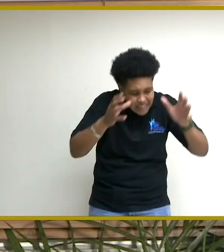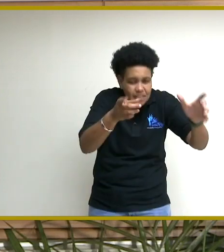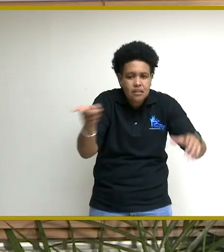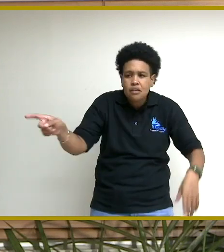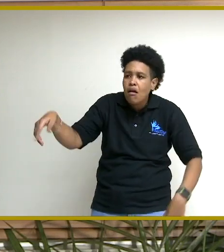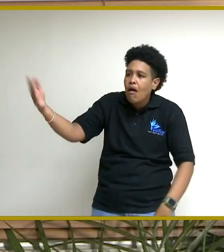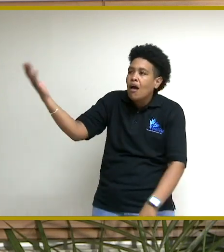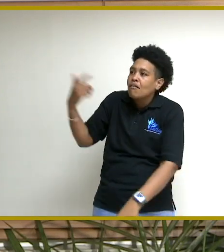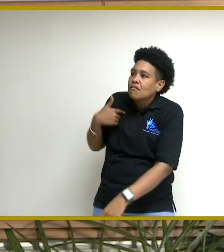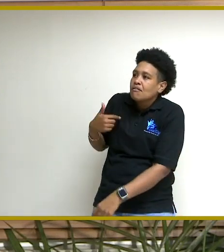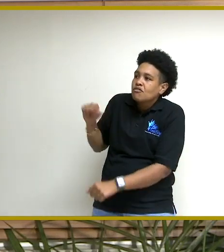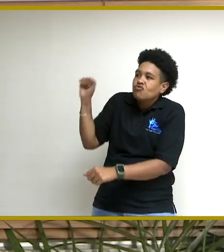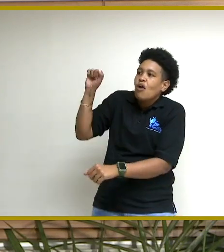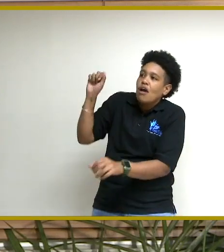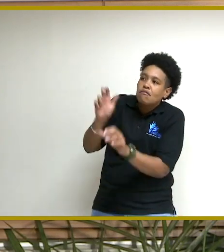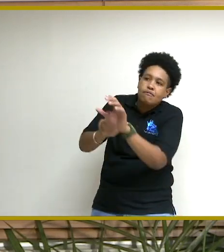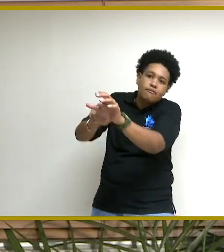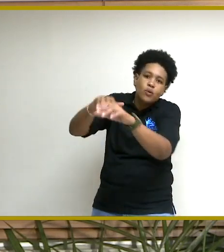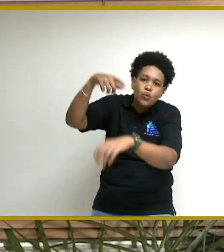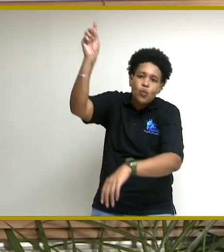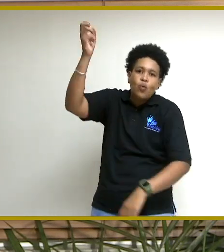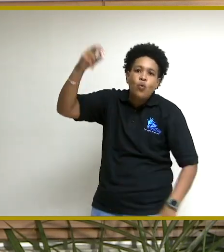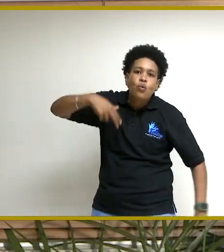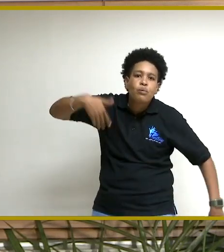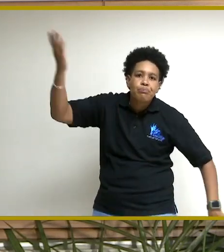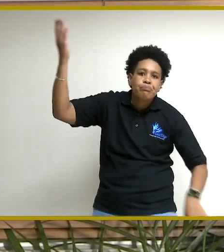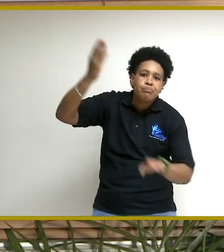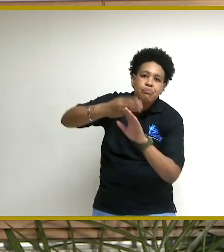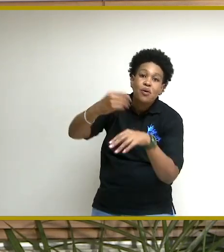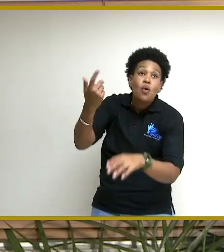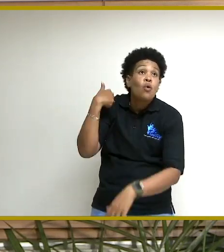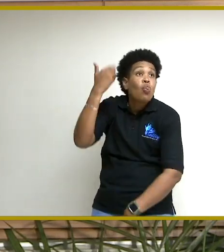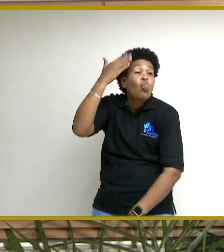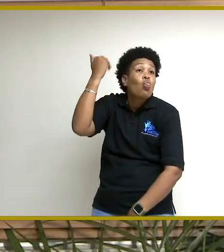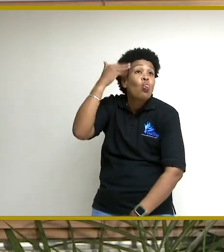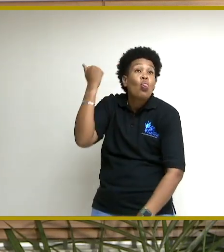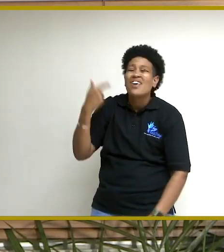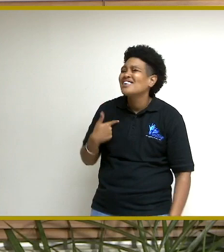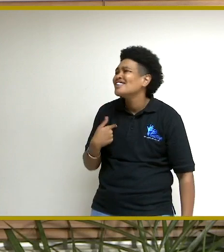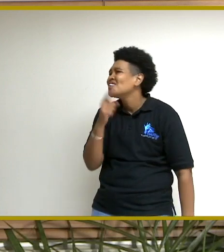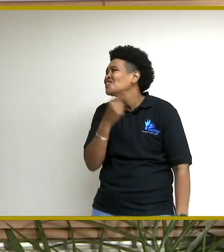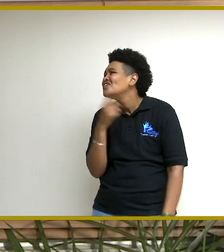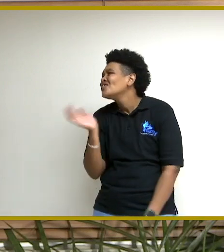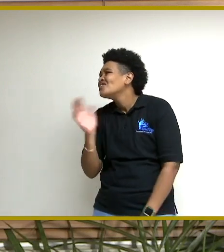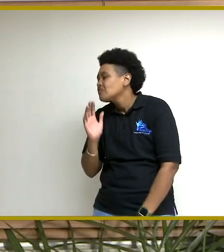means or the inclination, so they had to be convinced,